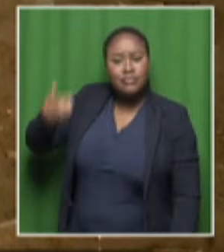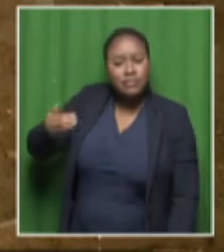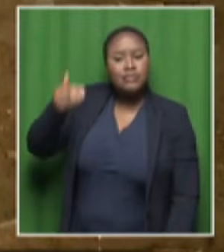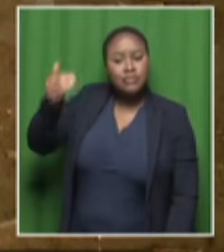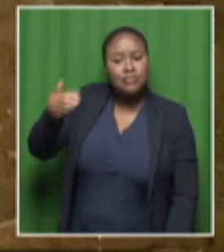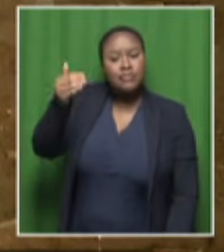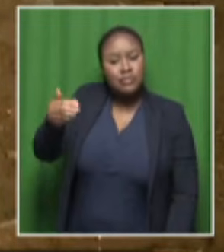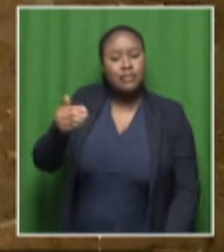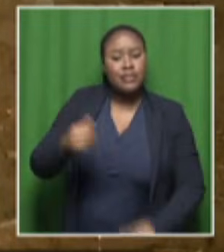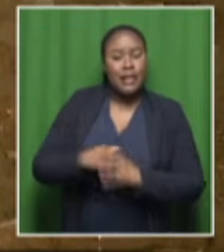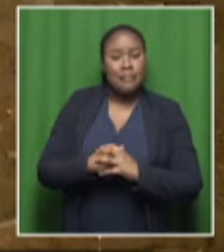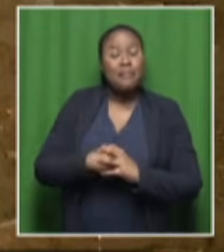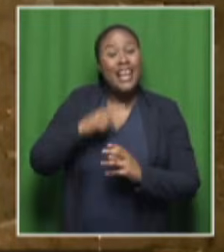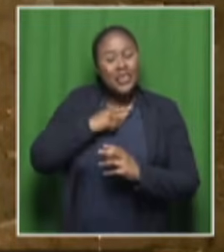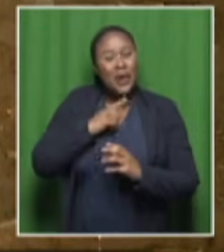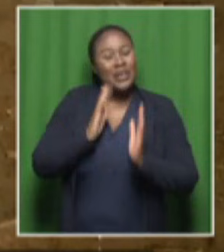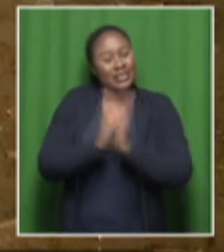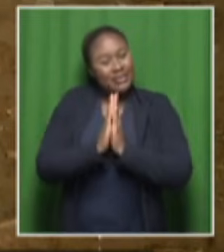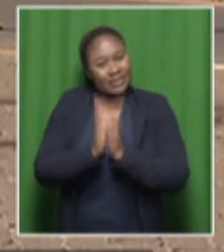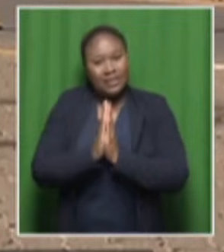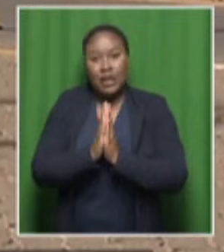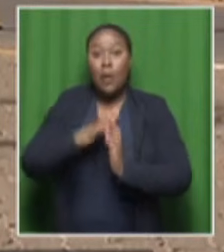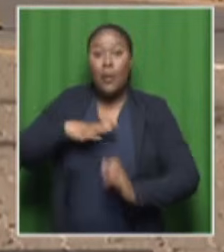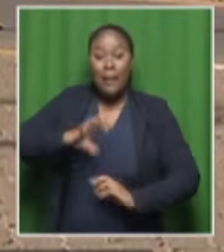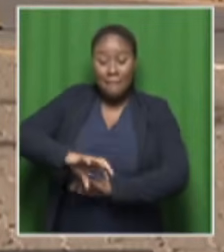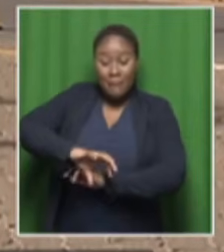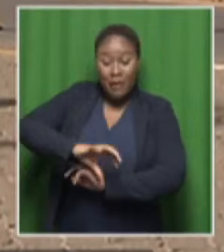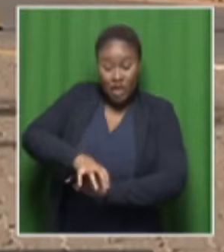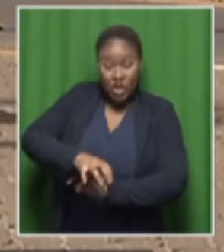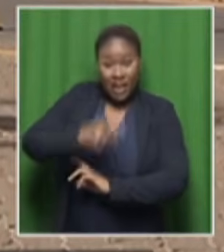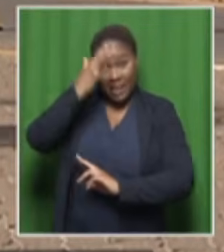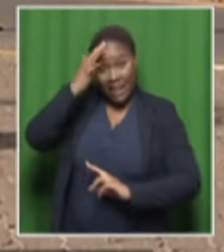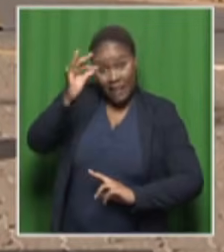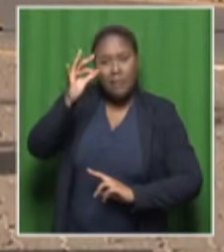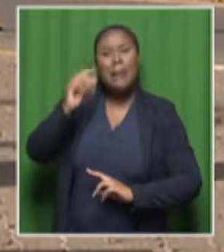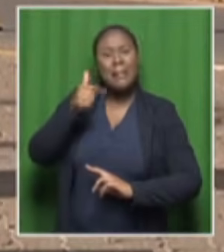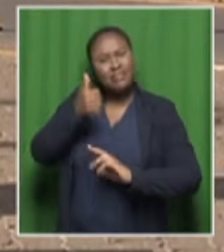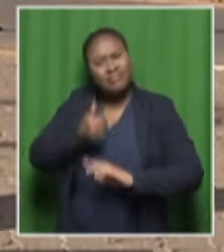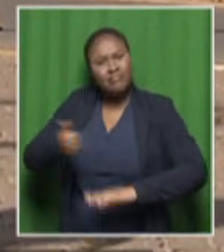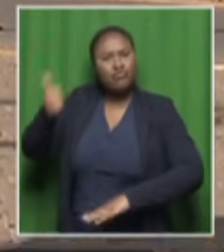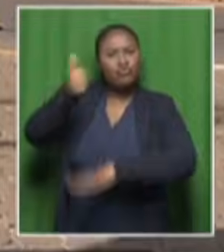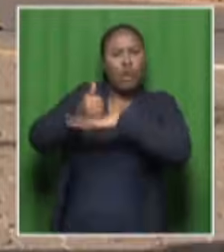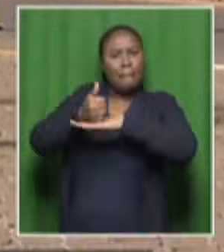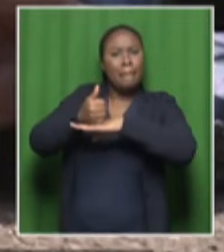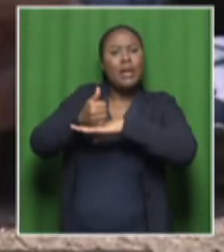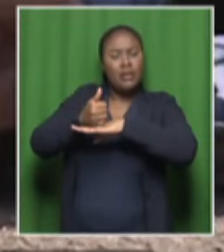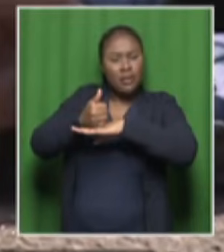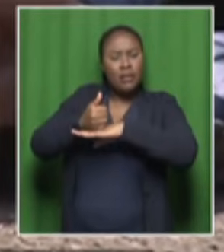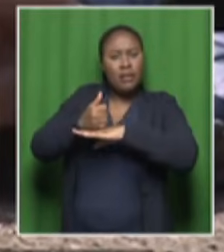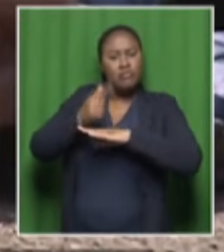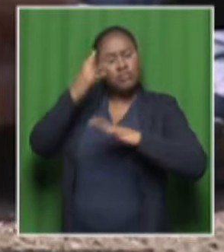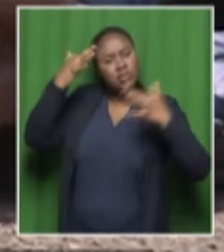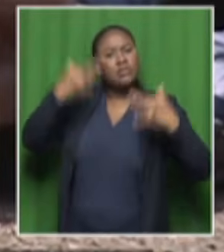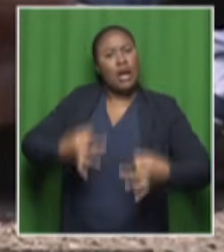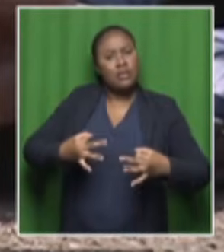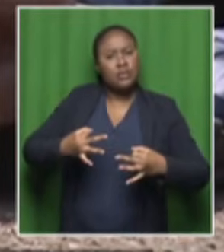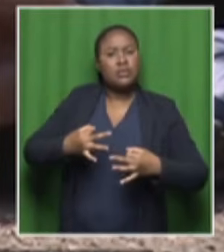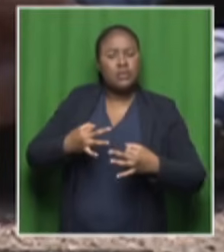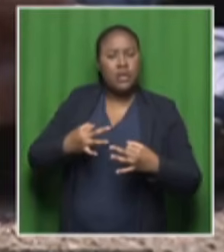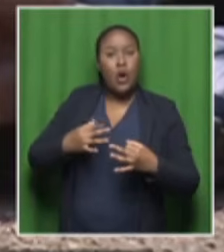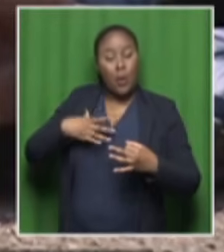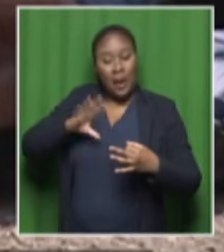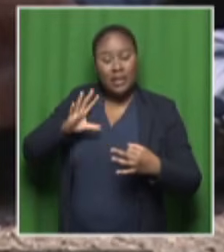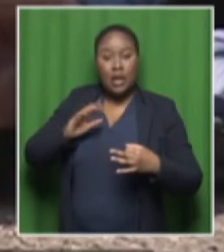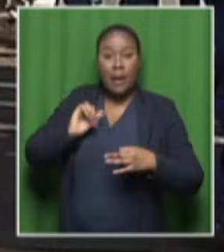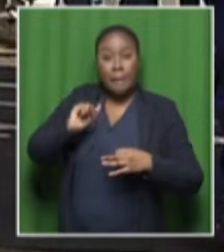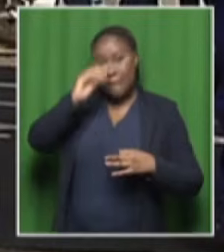when we call for devolution, when we say give provincial governments the executive authority of this police service and let us implement our policing